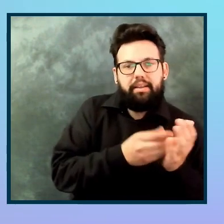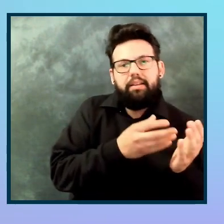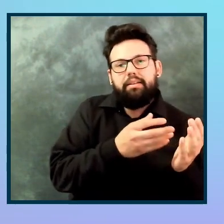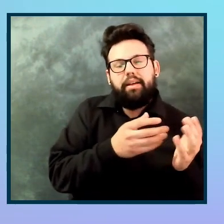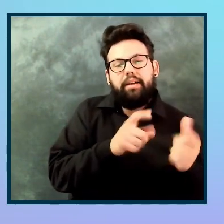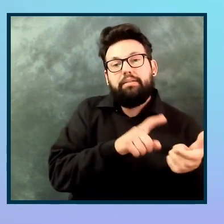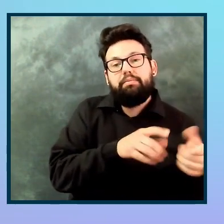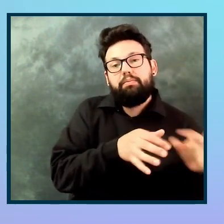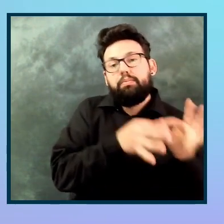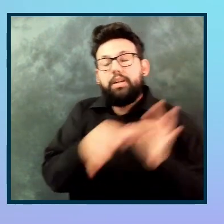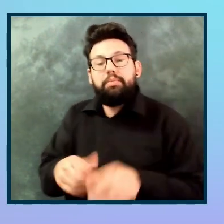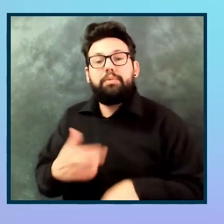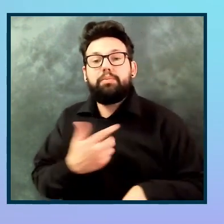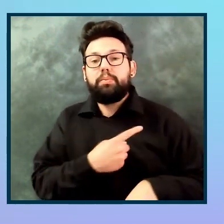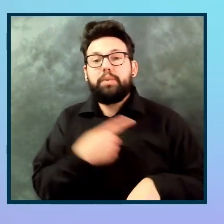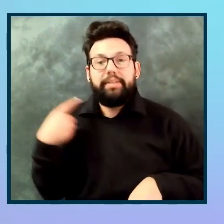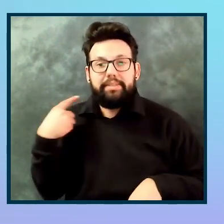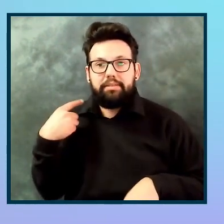and the cost of